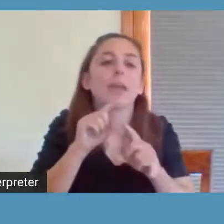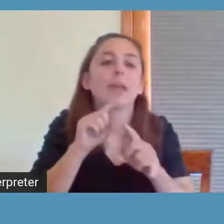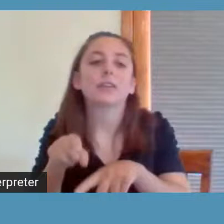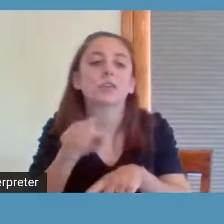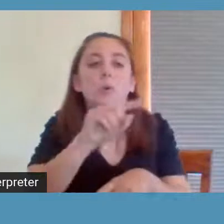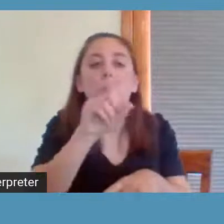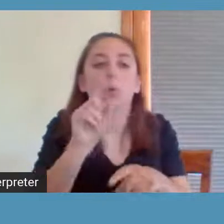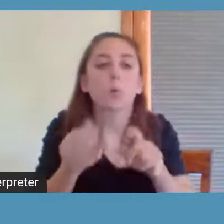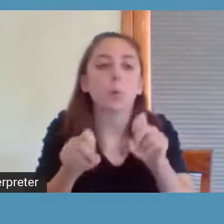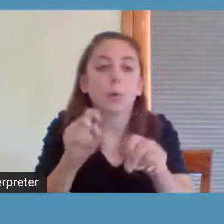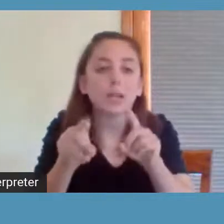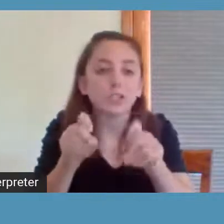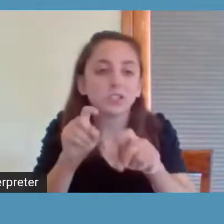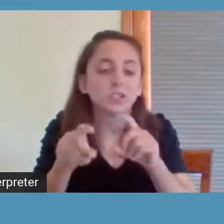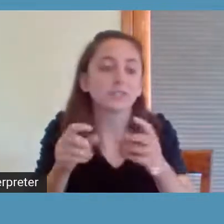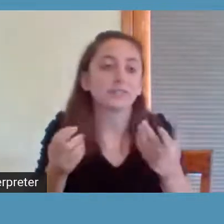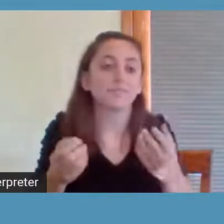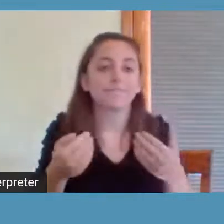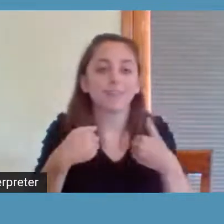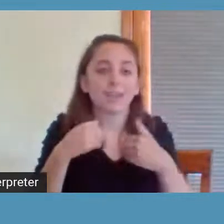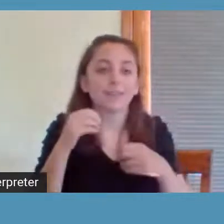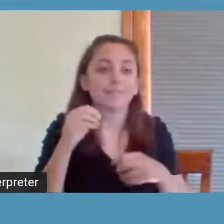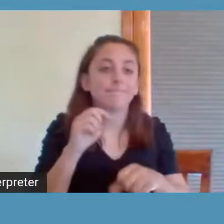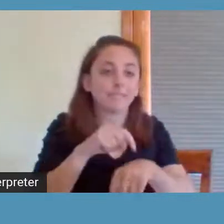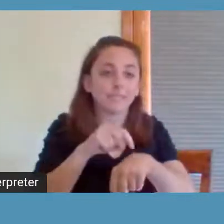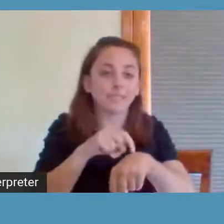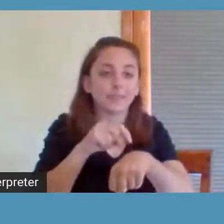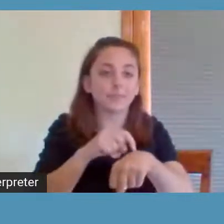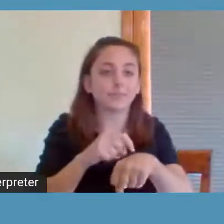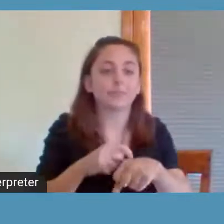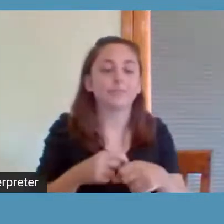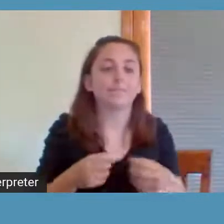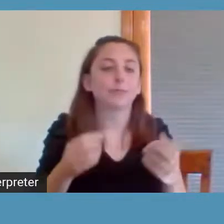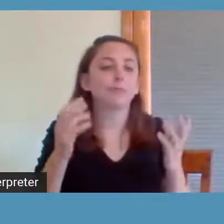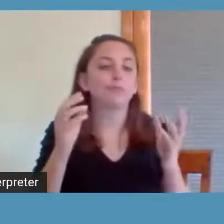for people to ask questions or have a conversation.